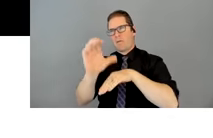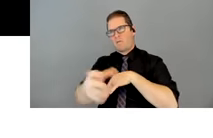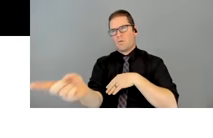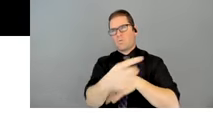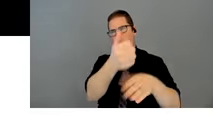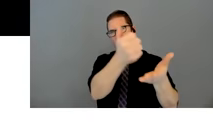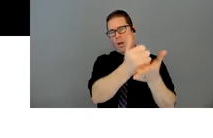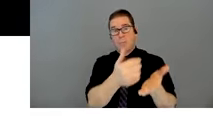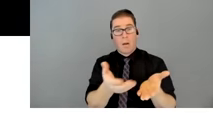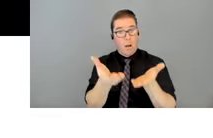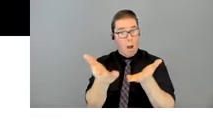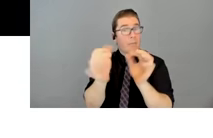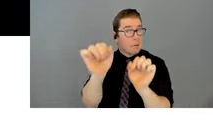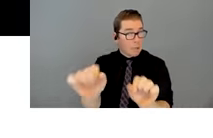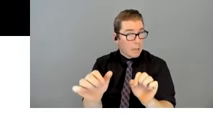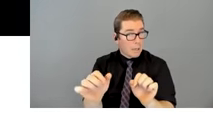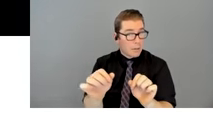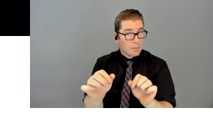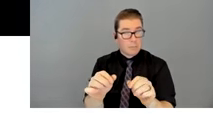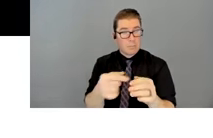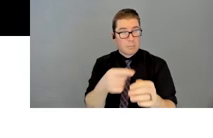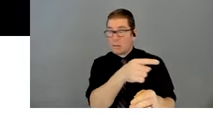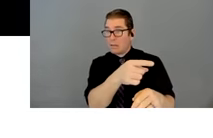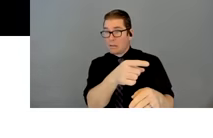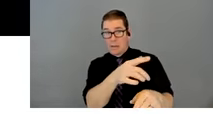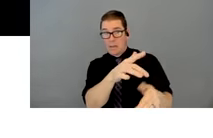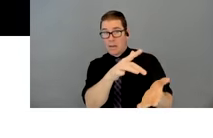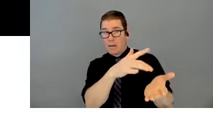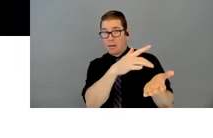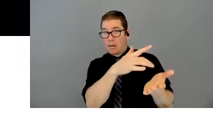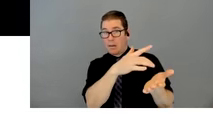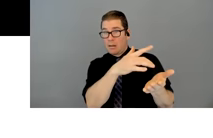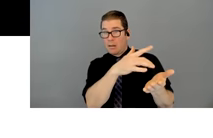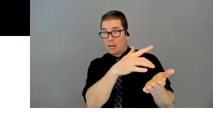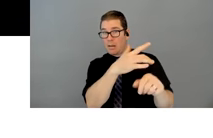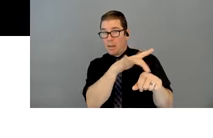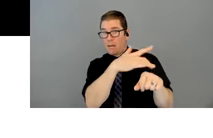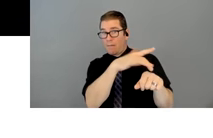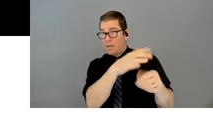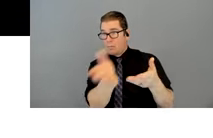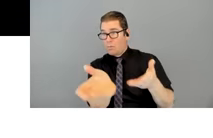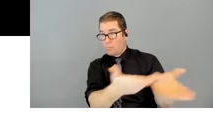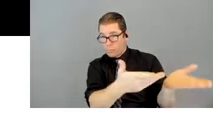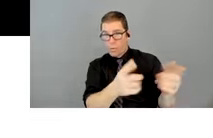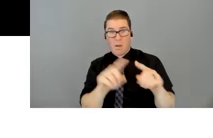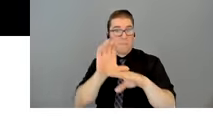you can make it available, but we cannot always force a student to receive help.